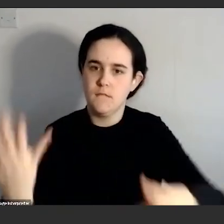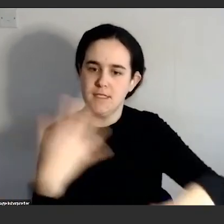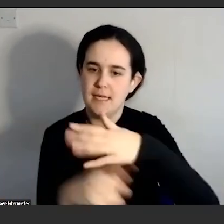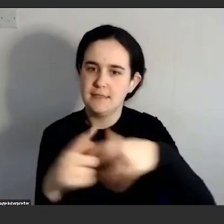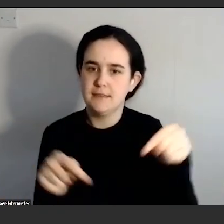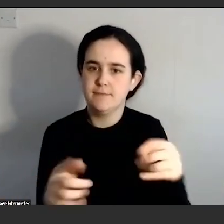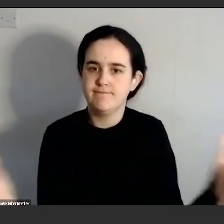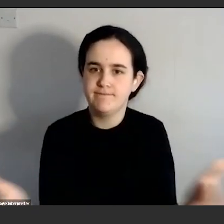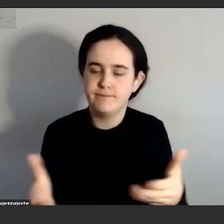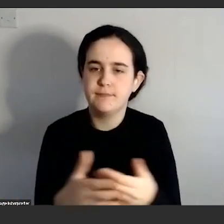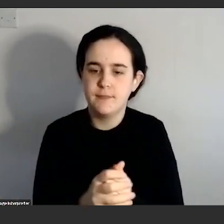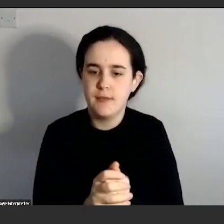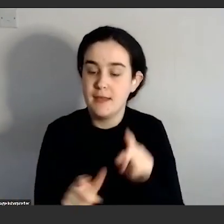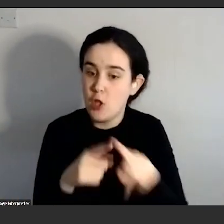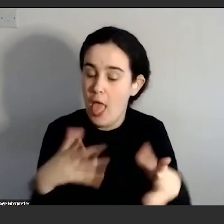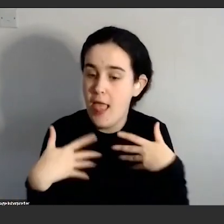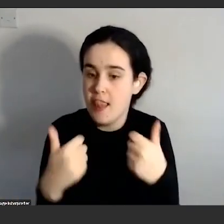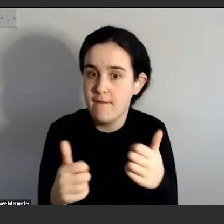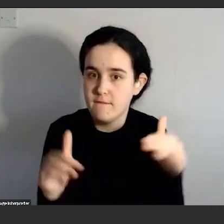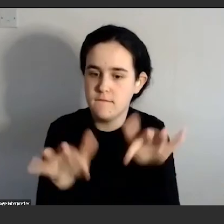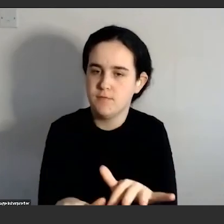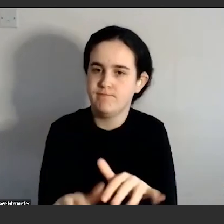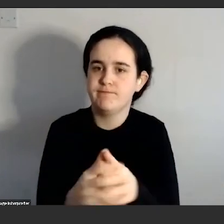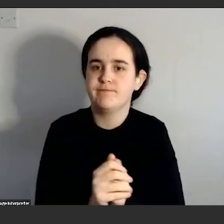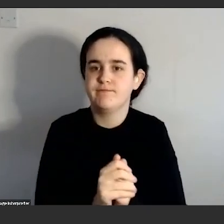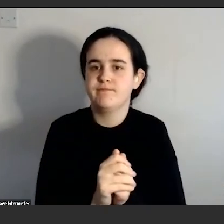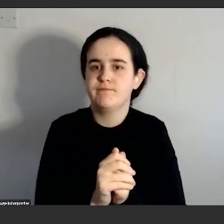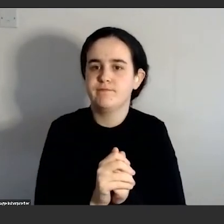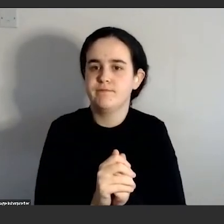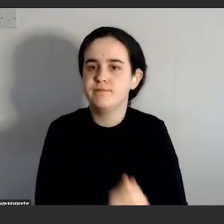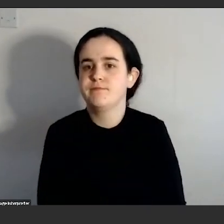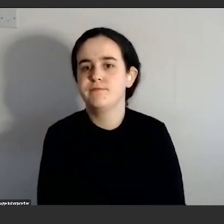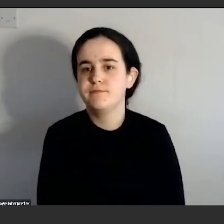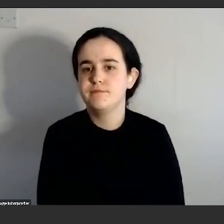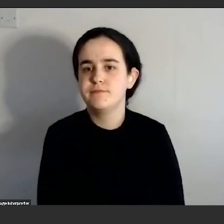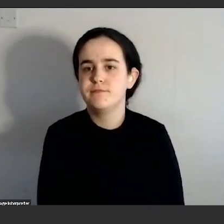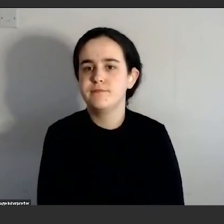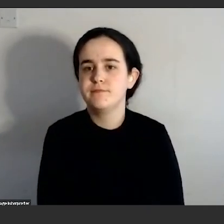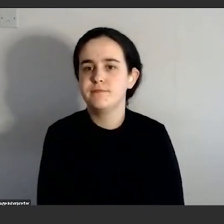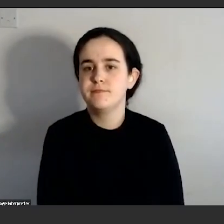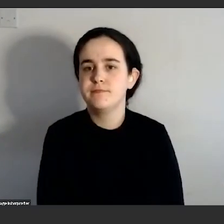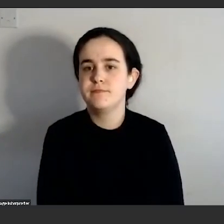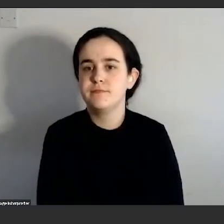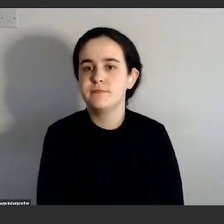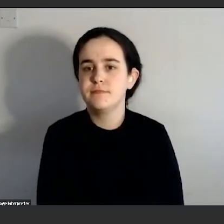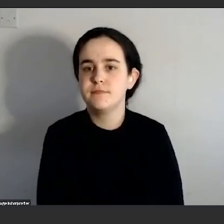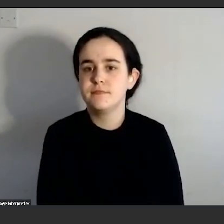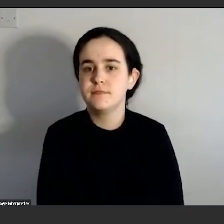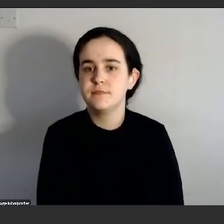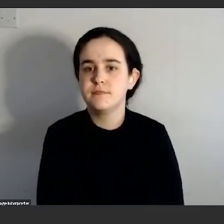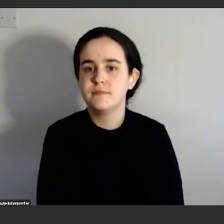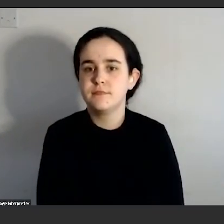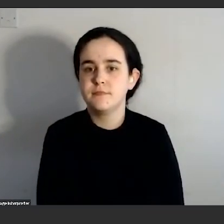now. Microsoft's Chief Accessibility Officer is Jenny Lay-Fleury. Jenny, it's so good to have you part of